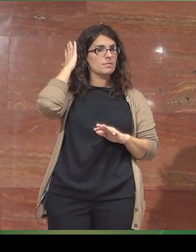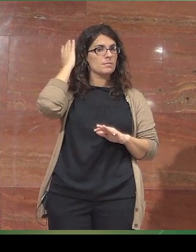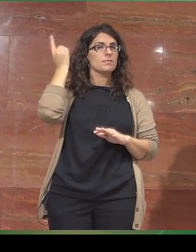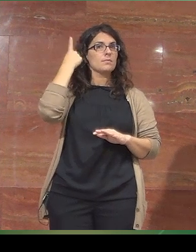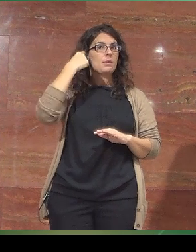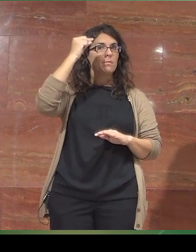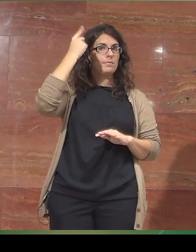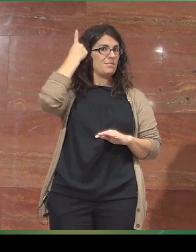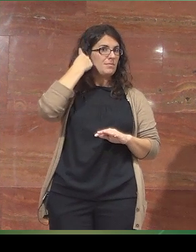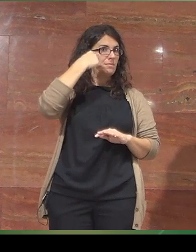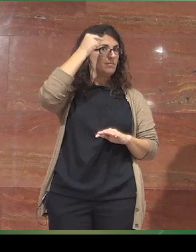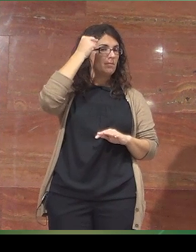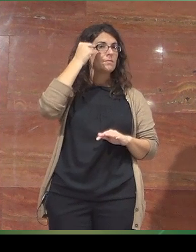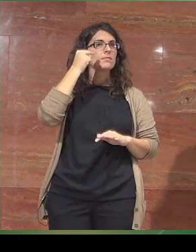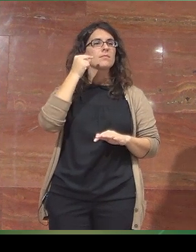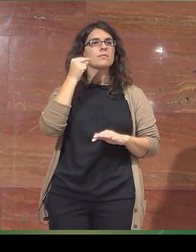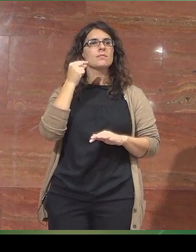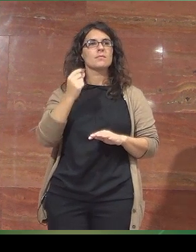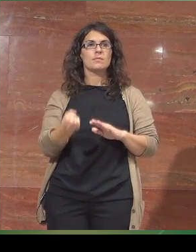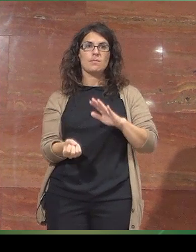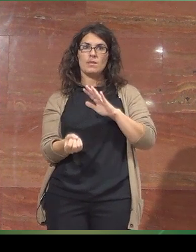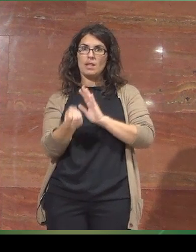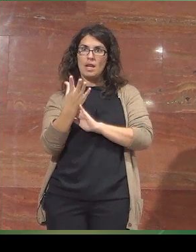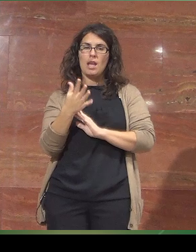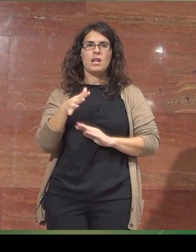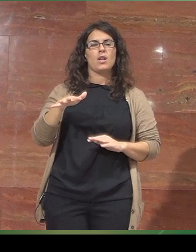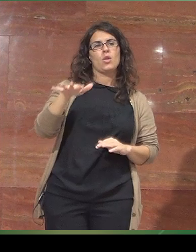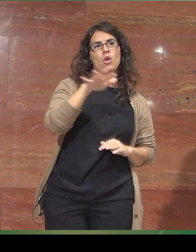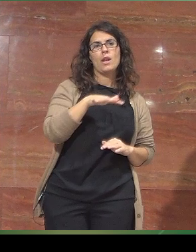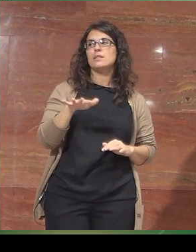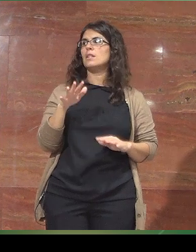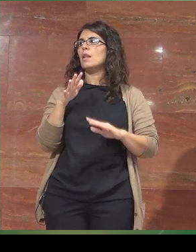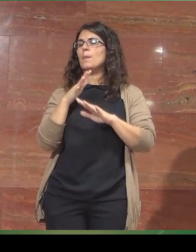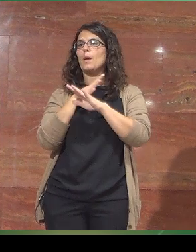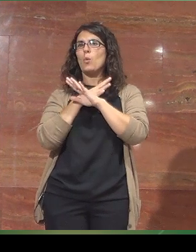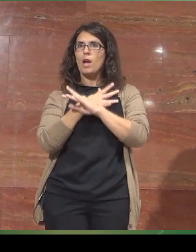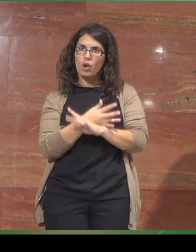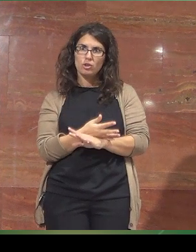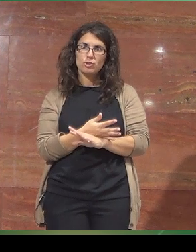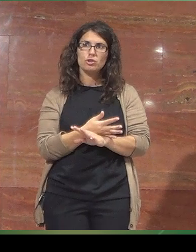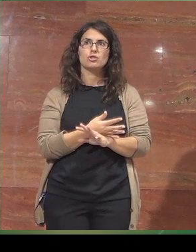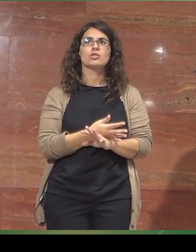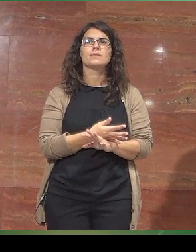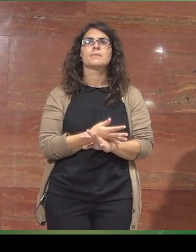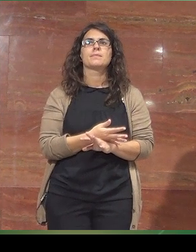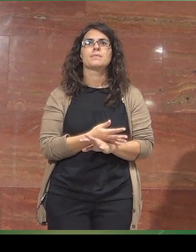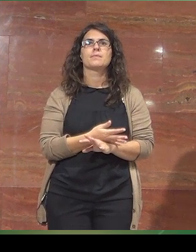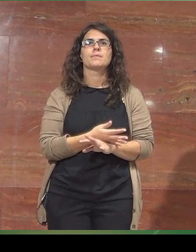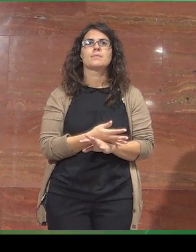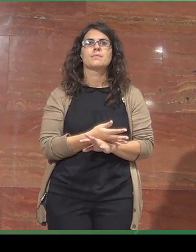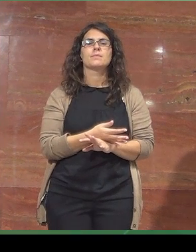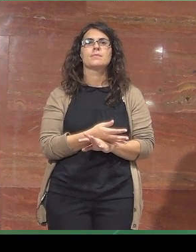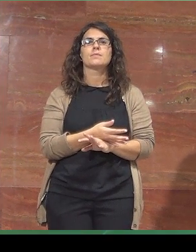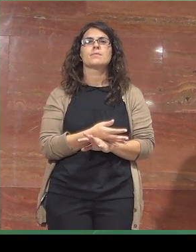But sometimes they stick. And as they grow, they